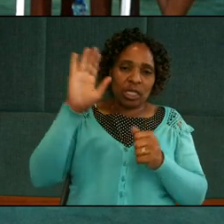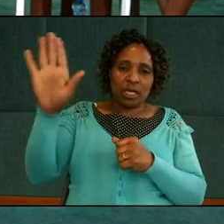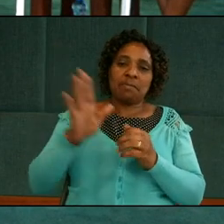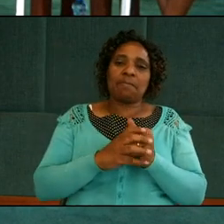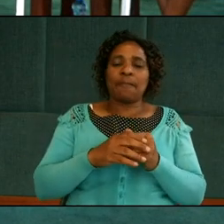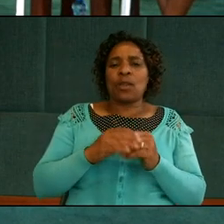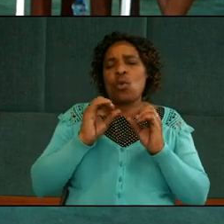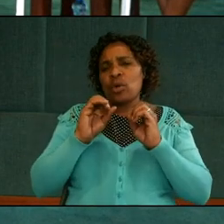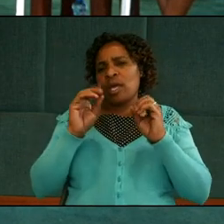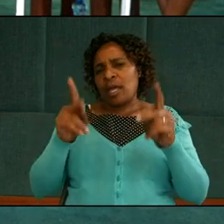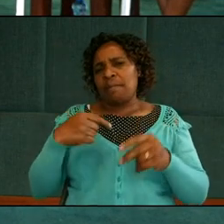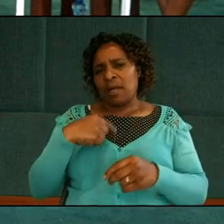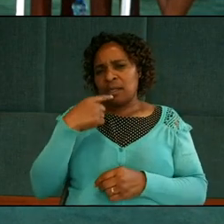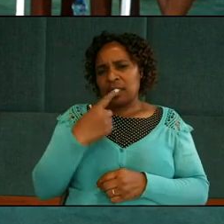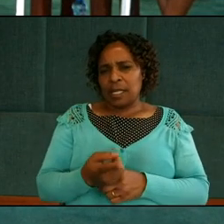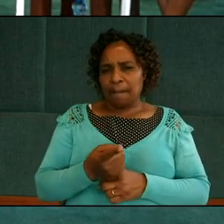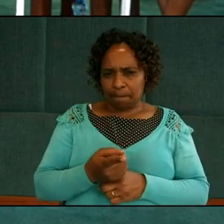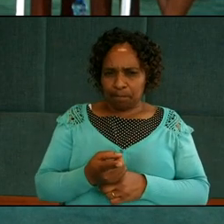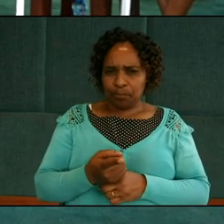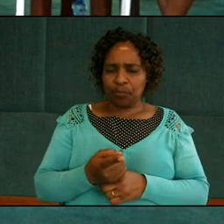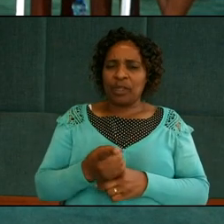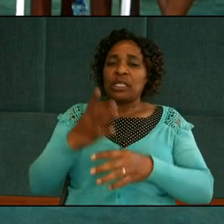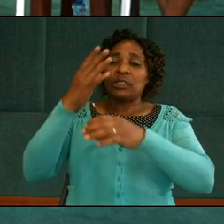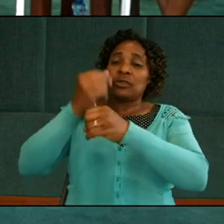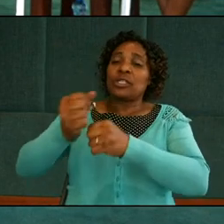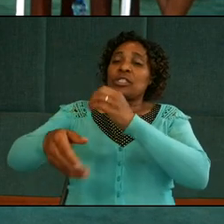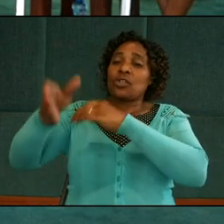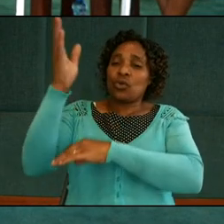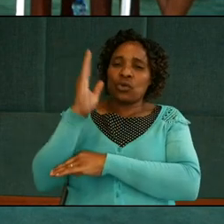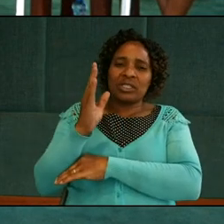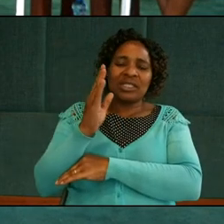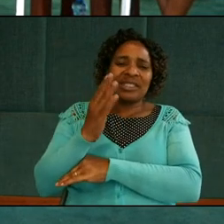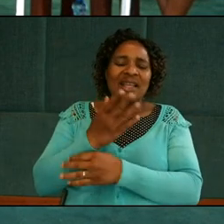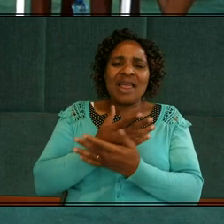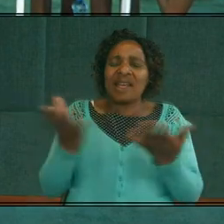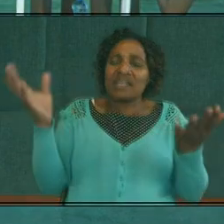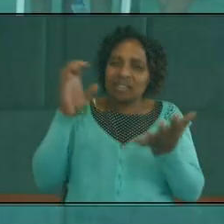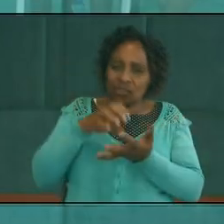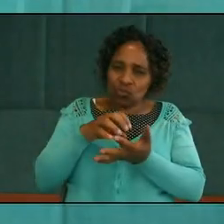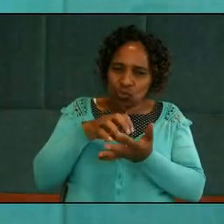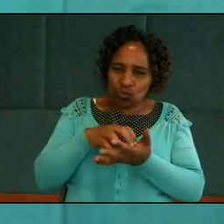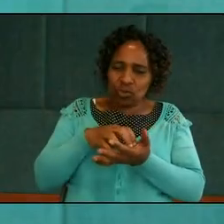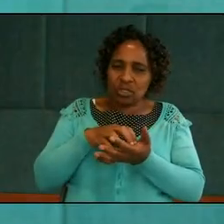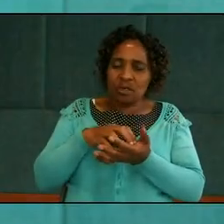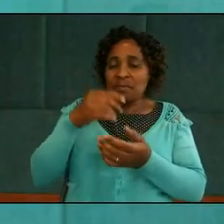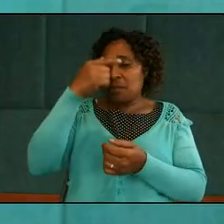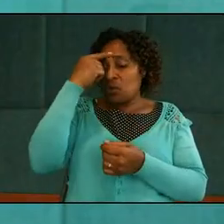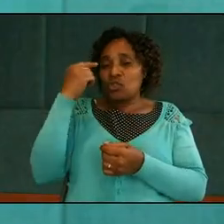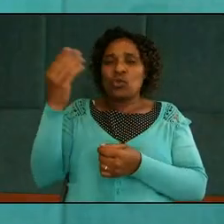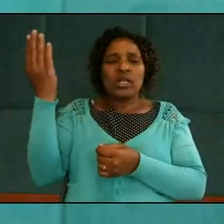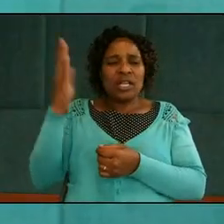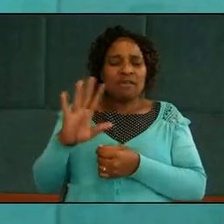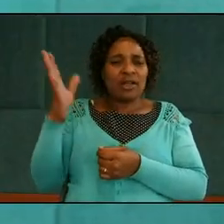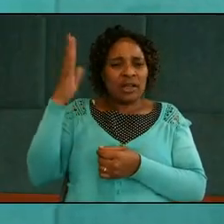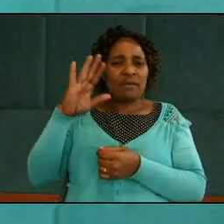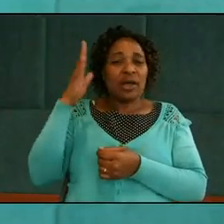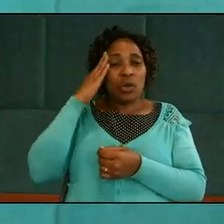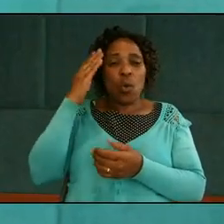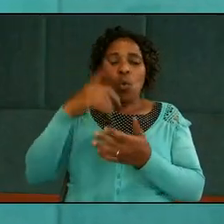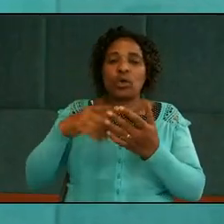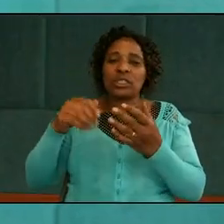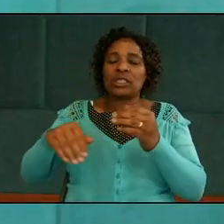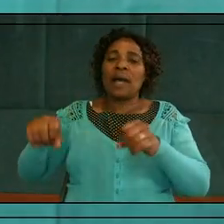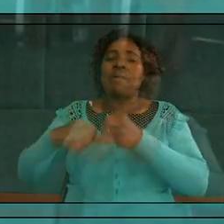Okay, I would say trust in God no matter the situation, because you never know what's happening